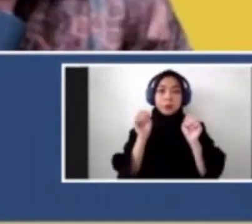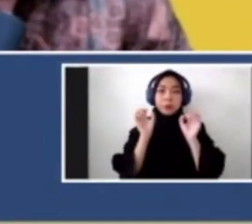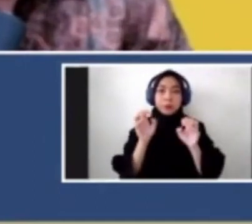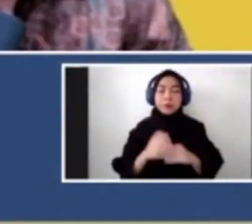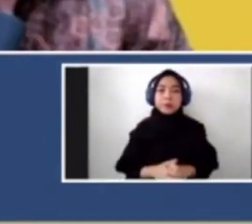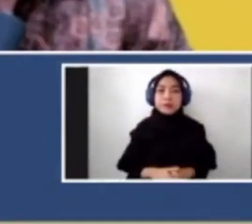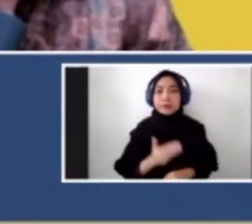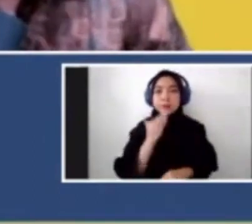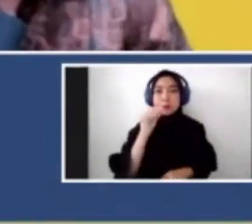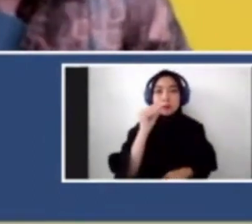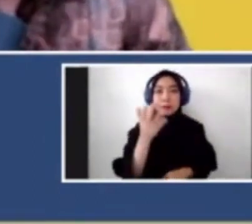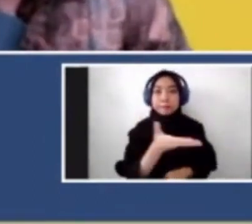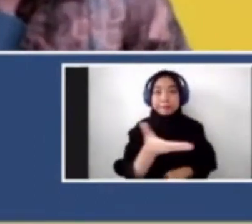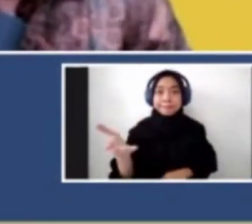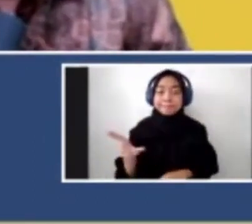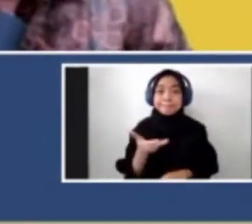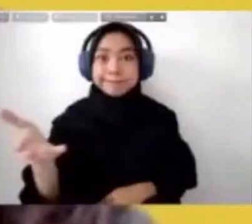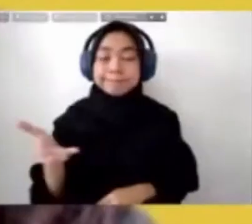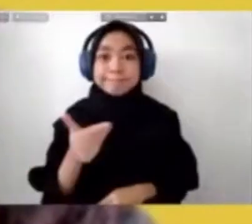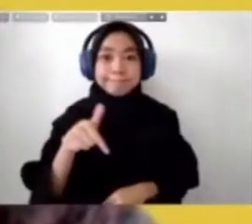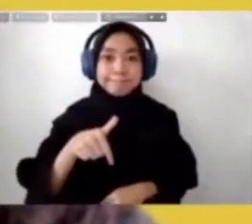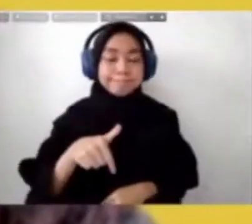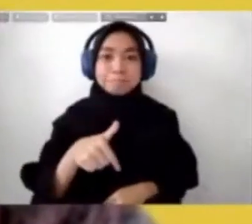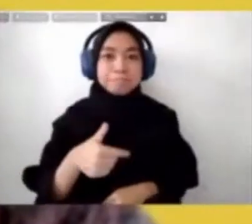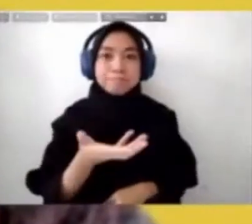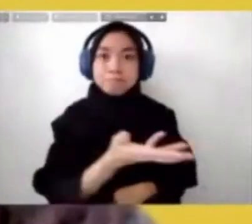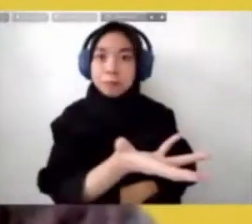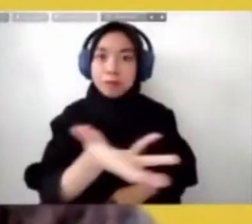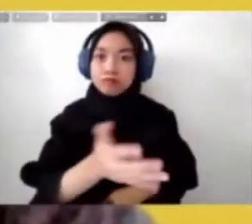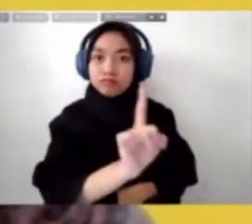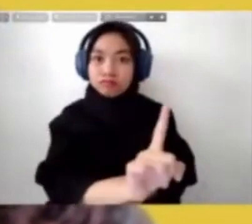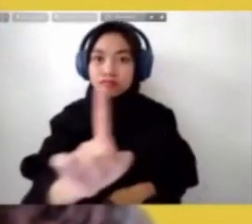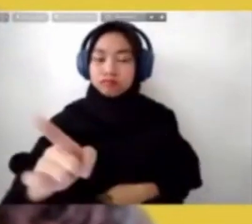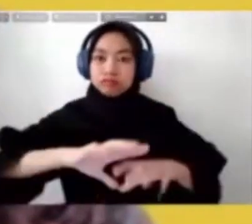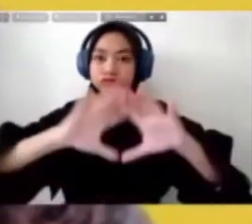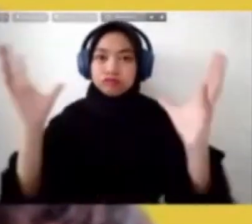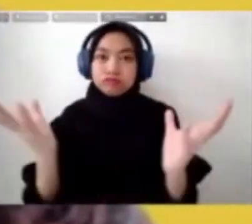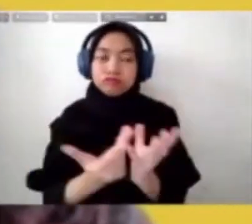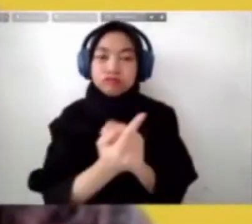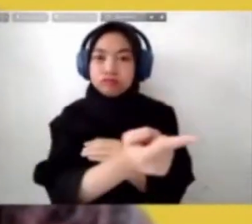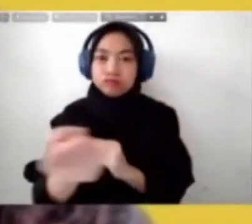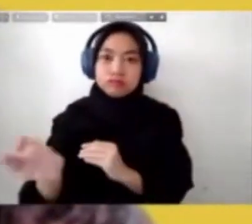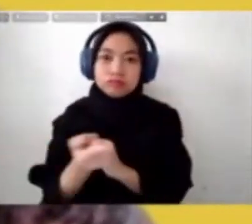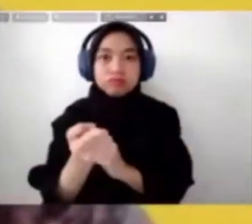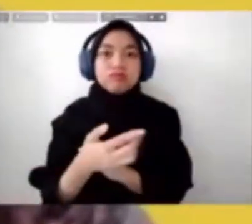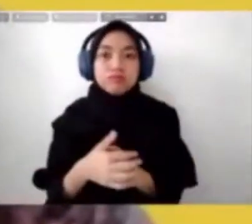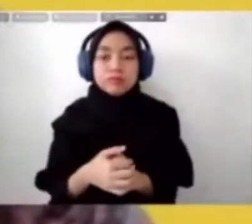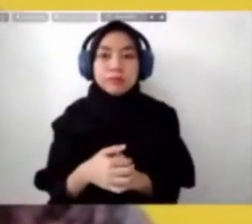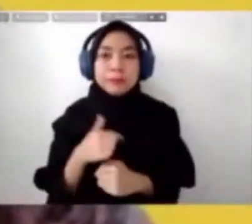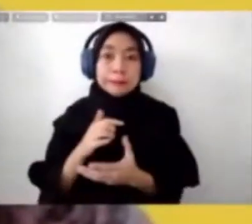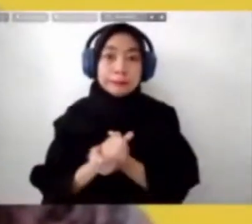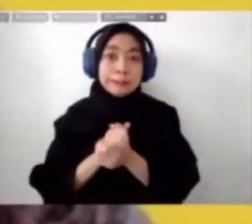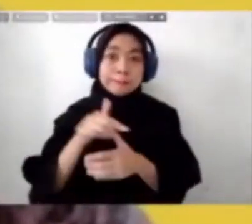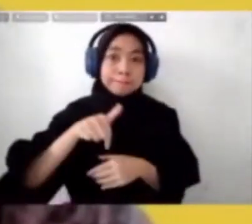morning, everyone, from wherever you are right now across the globe. Greetings from ITB Bandung, Indonesia. Once